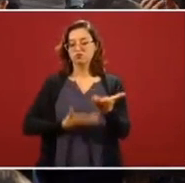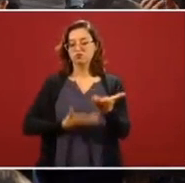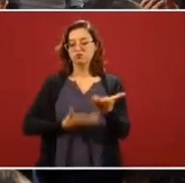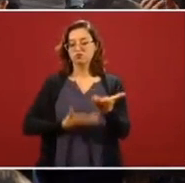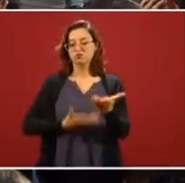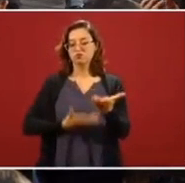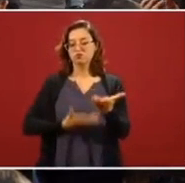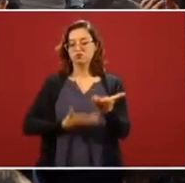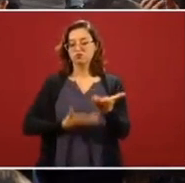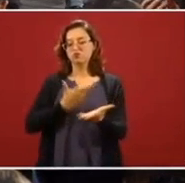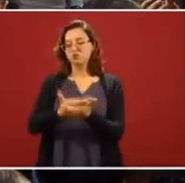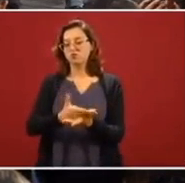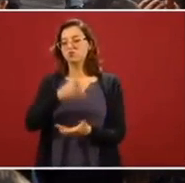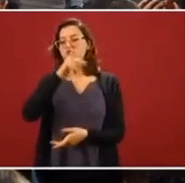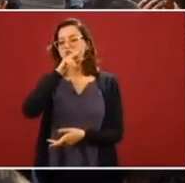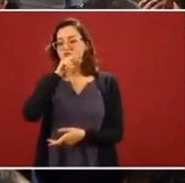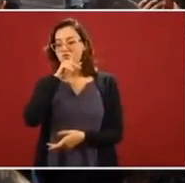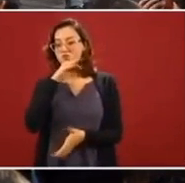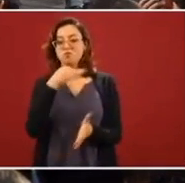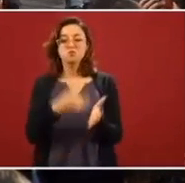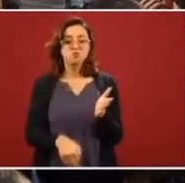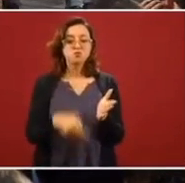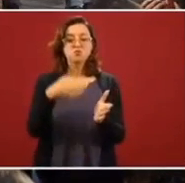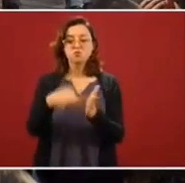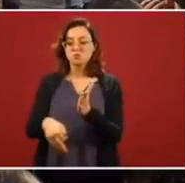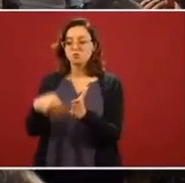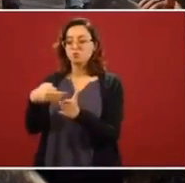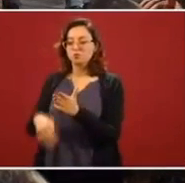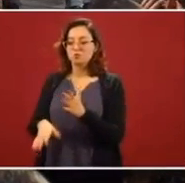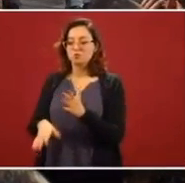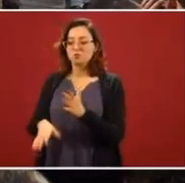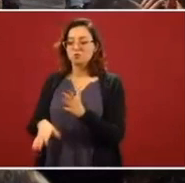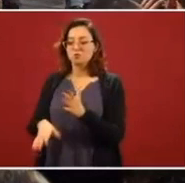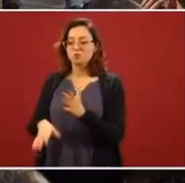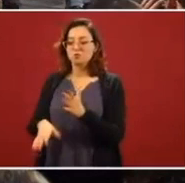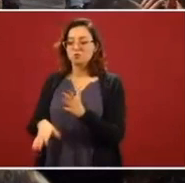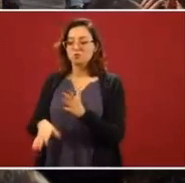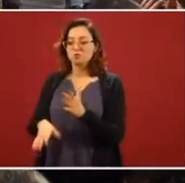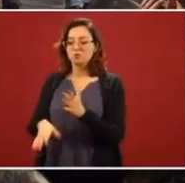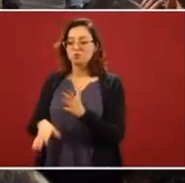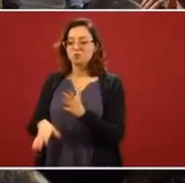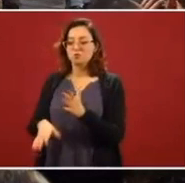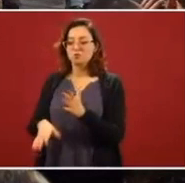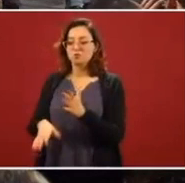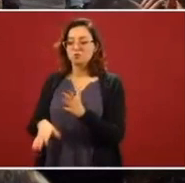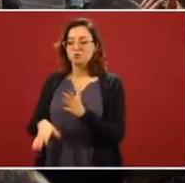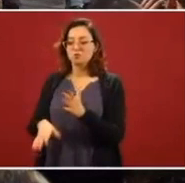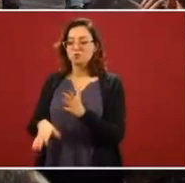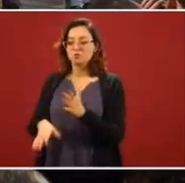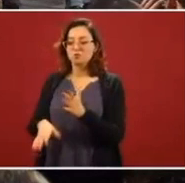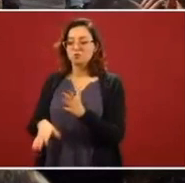of what is needed, más impulso that we need more